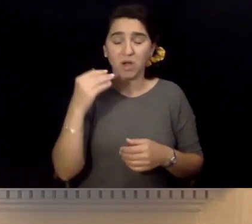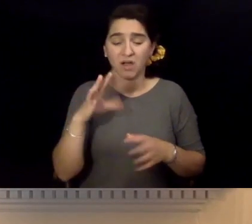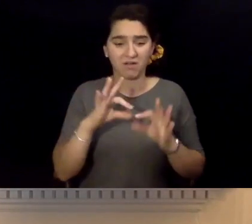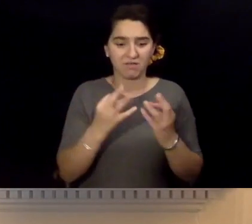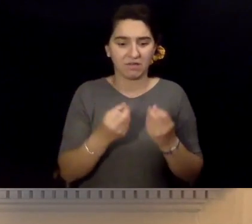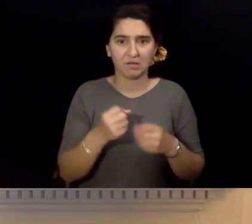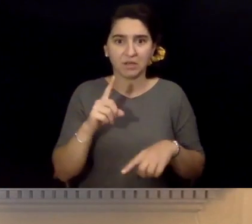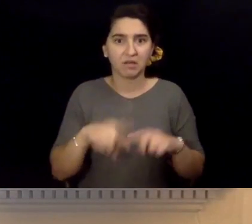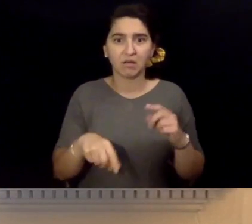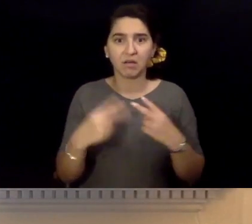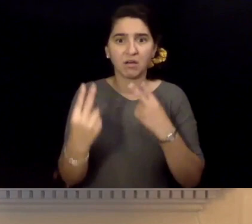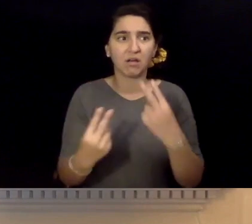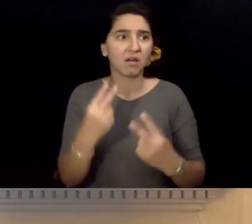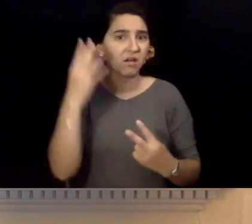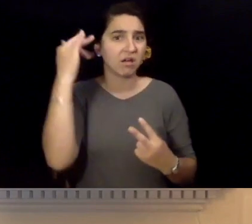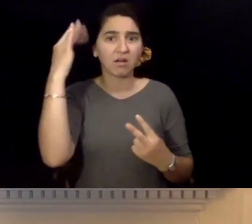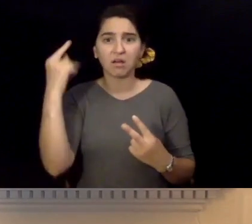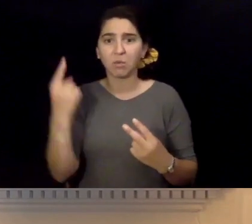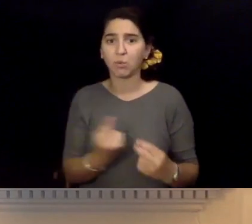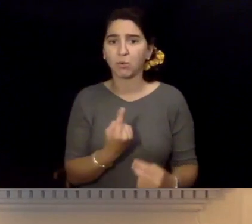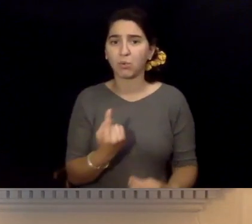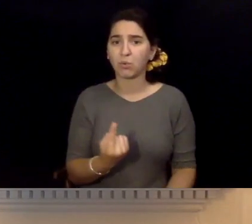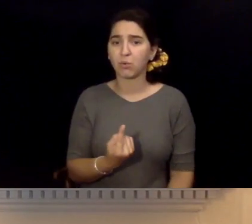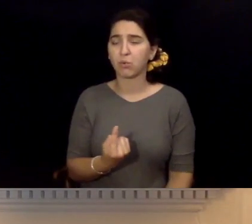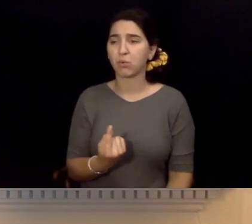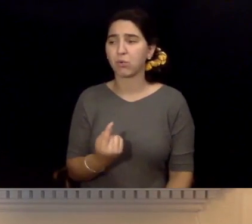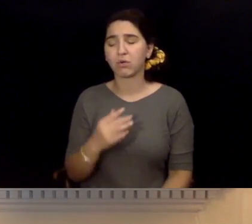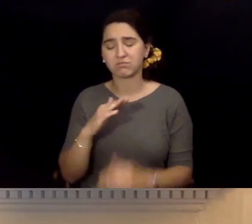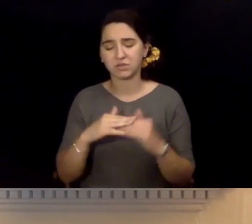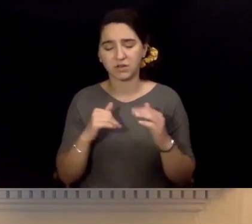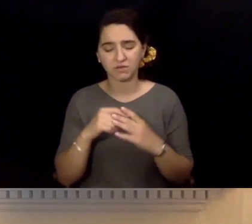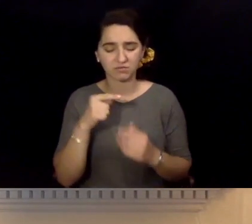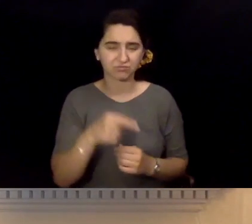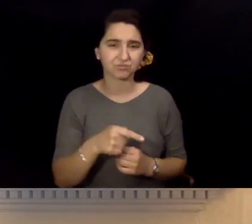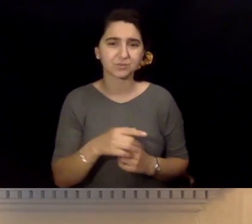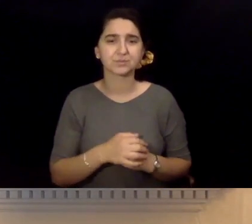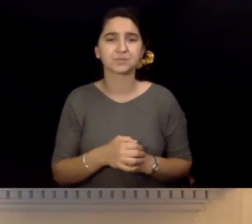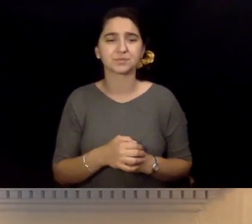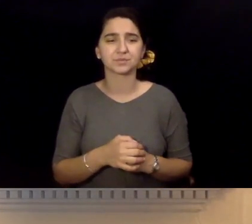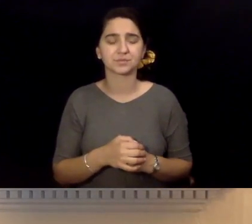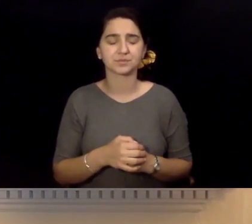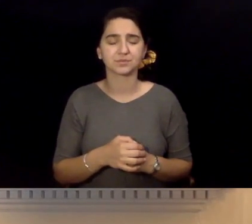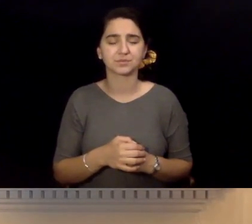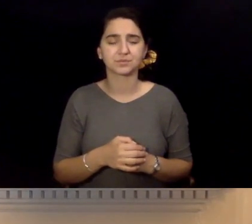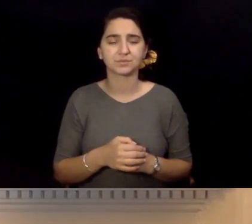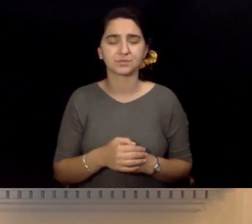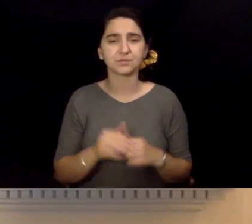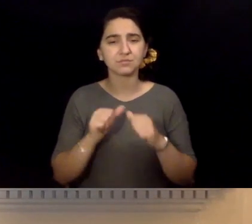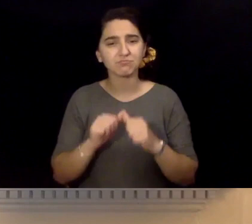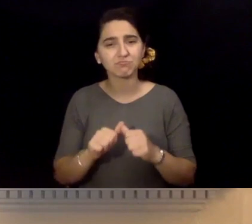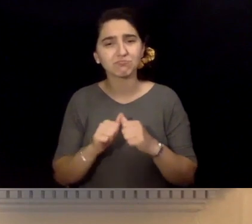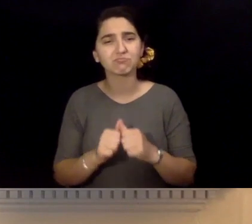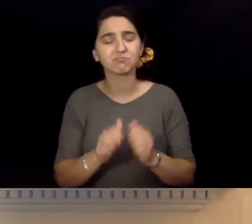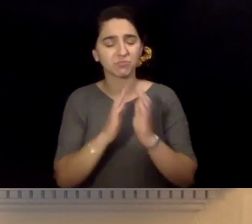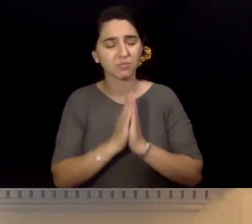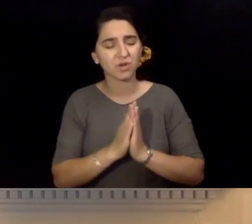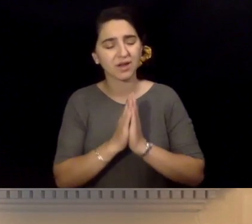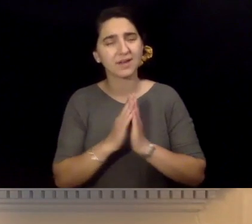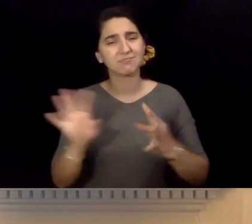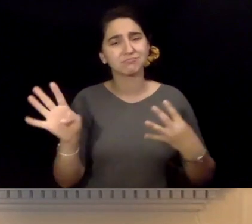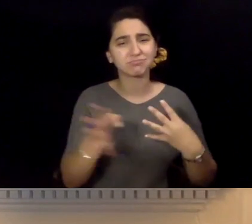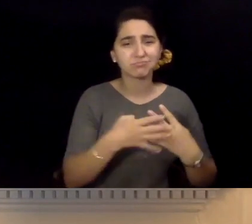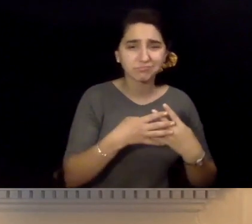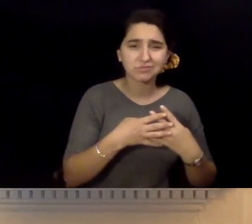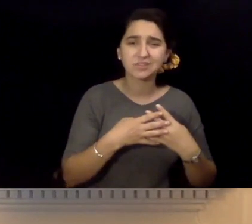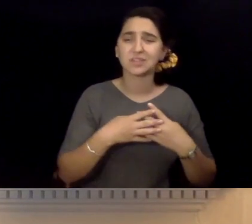Comfort those who cannot visit during this estrangement. We continue to pray for those who are imprisoned